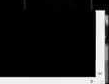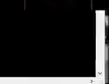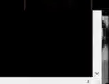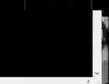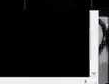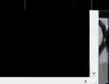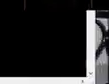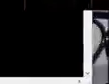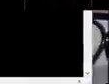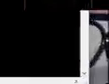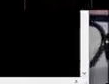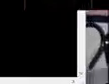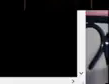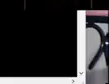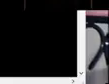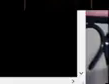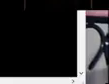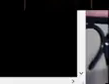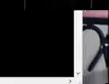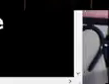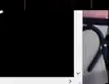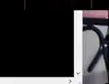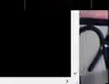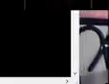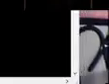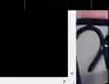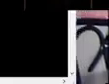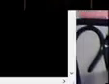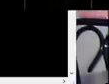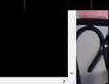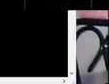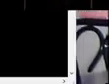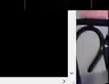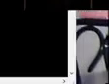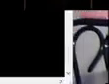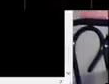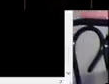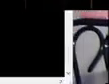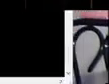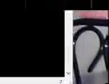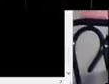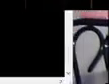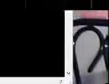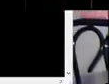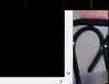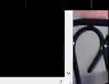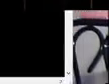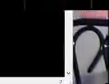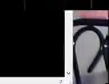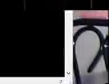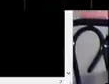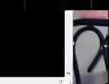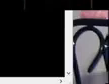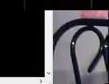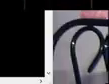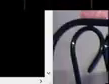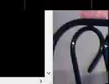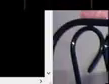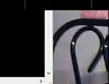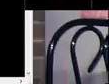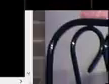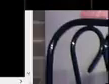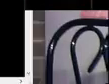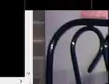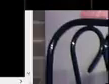to, follow that. There we go. Again, thank you all for sharing today, this weekend, with